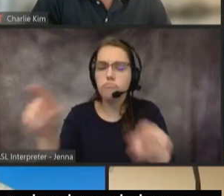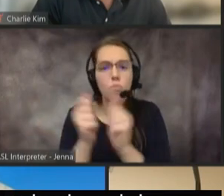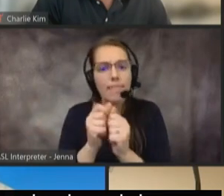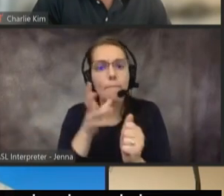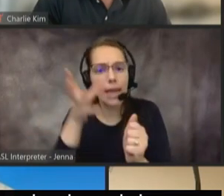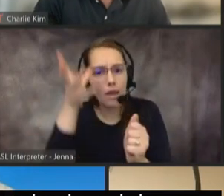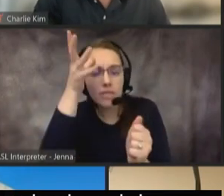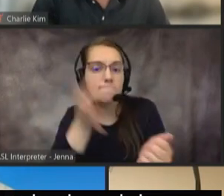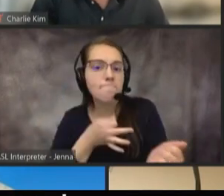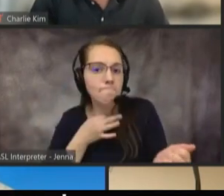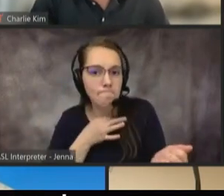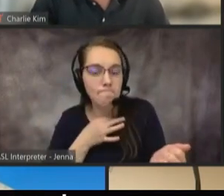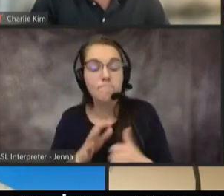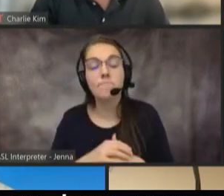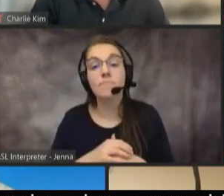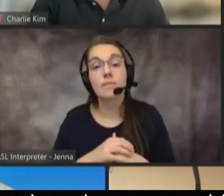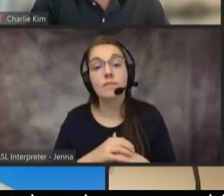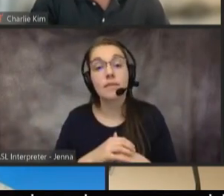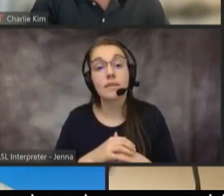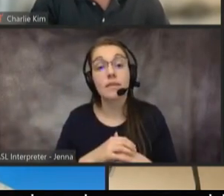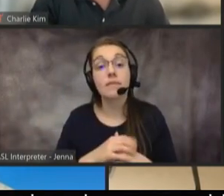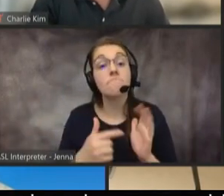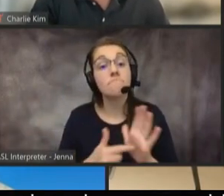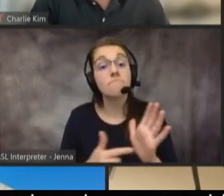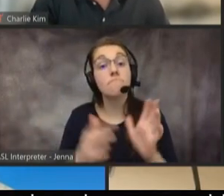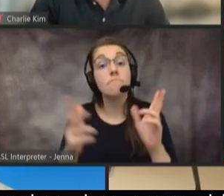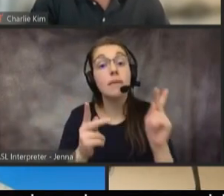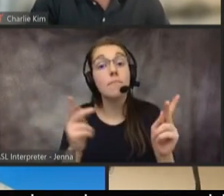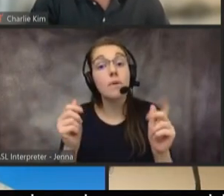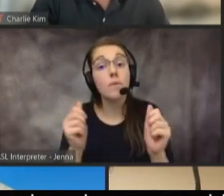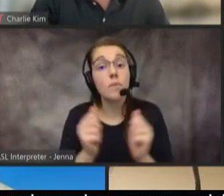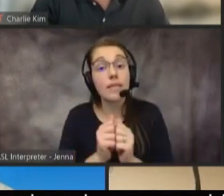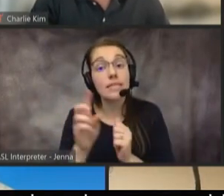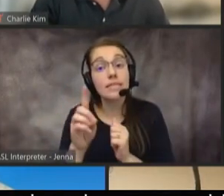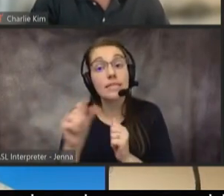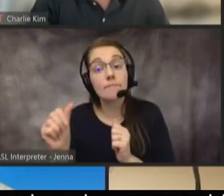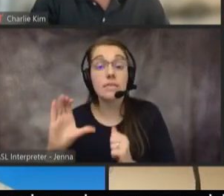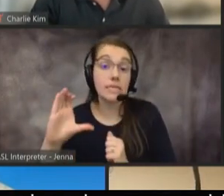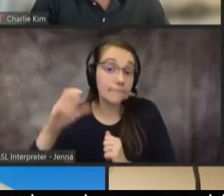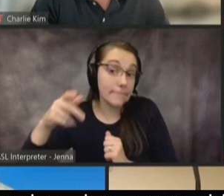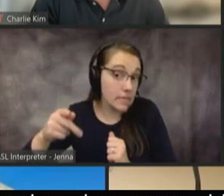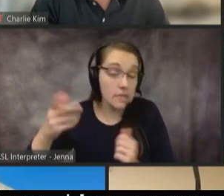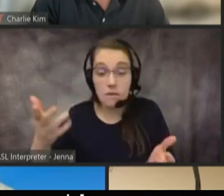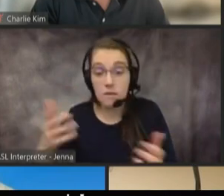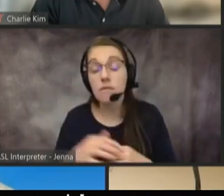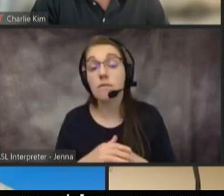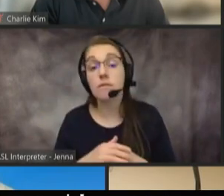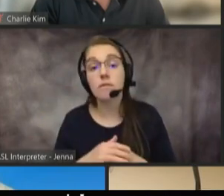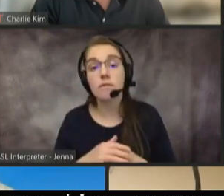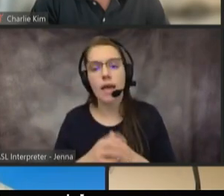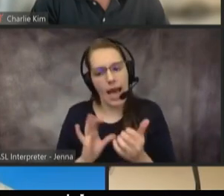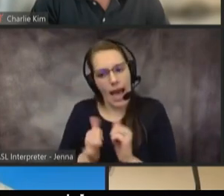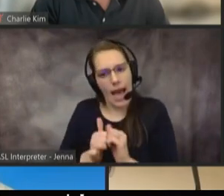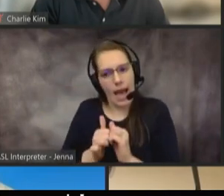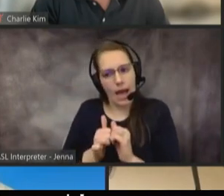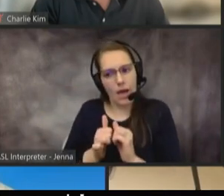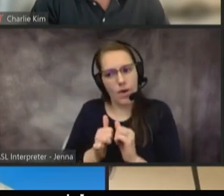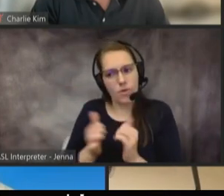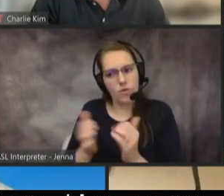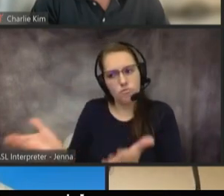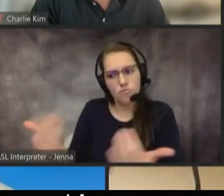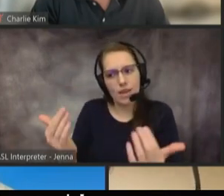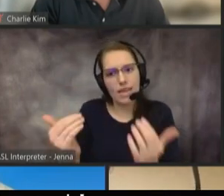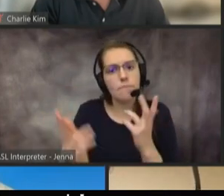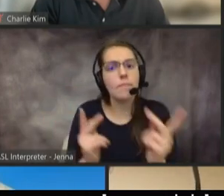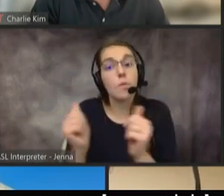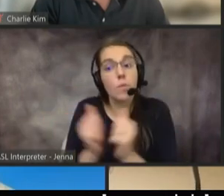even people with cerebral palsy, people with disability, how are you bringing on them on board to see